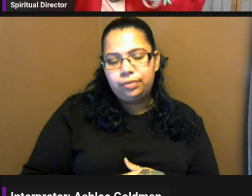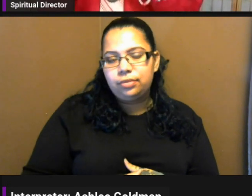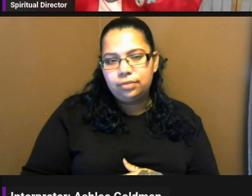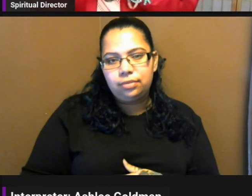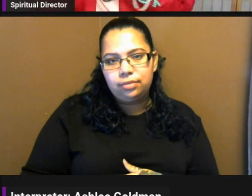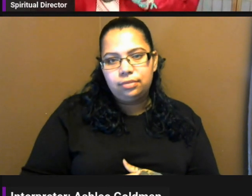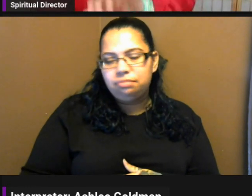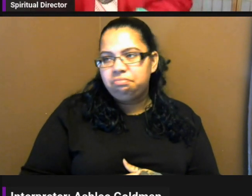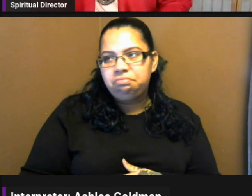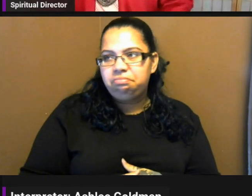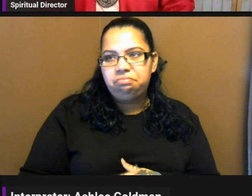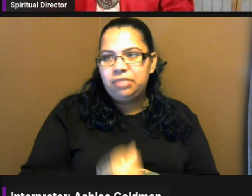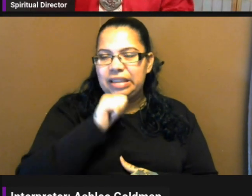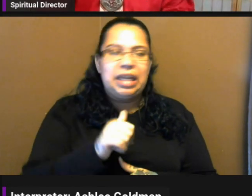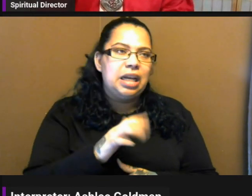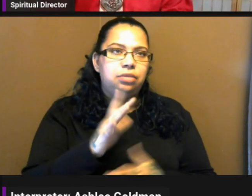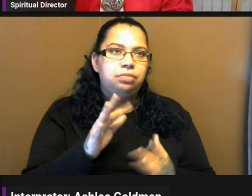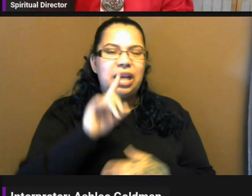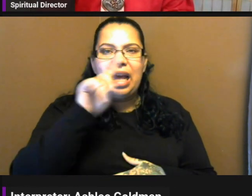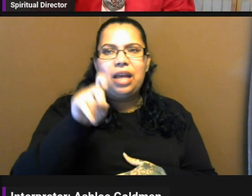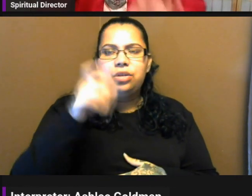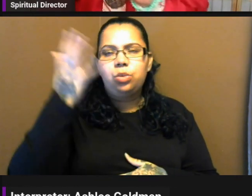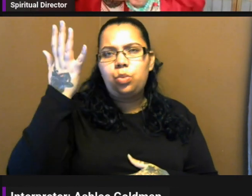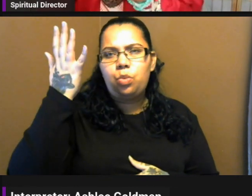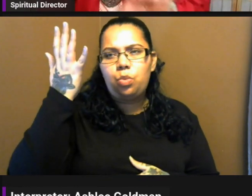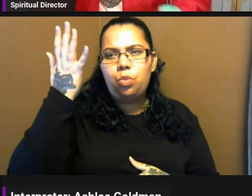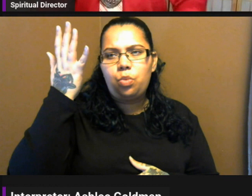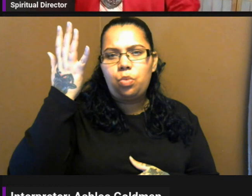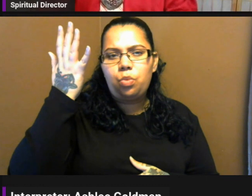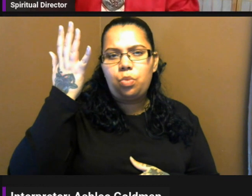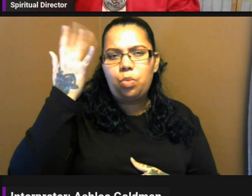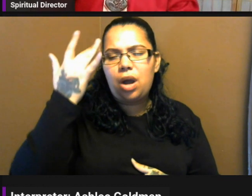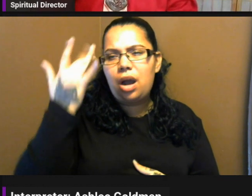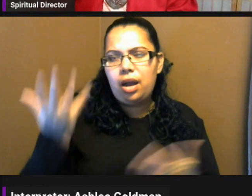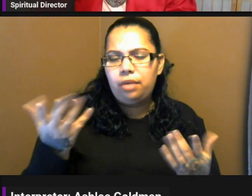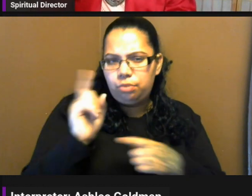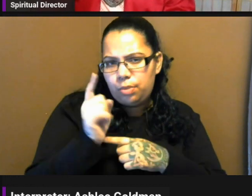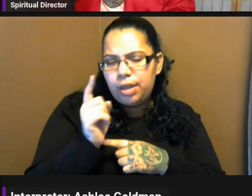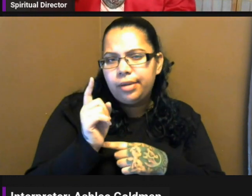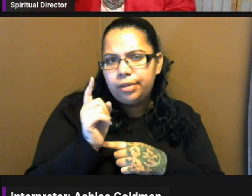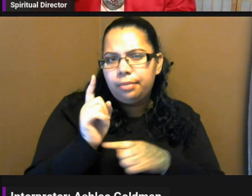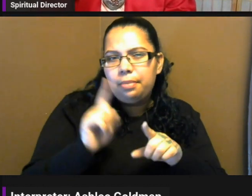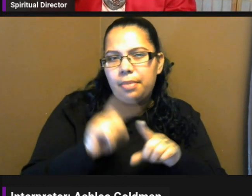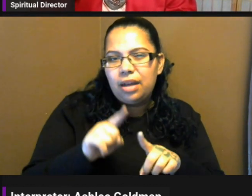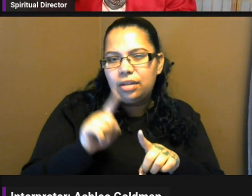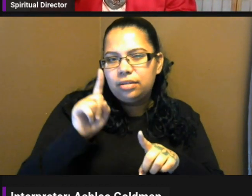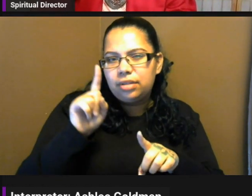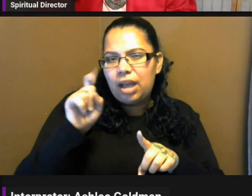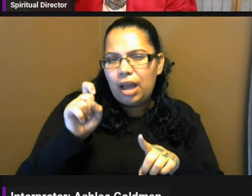And it's not even, let's not even ask the question of why per se for a moment, but let's ask what.